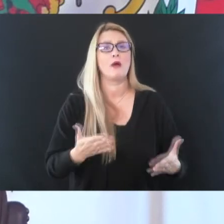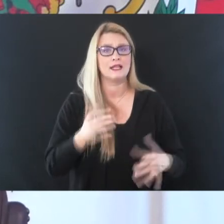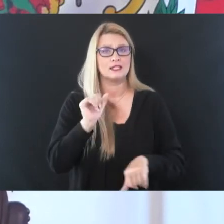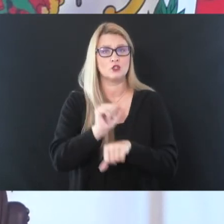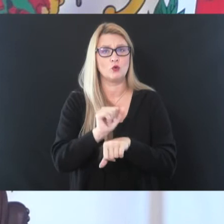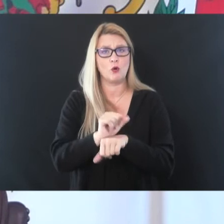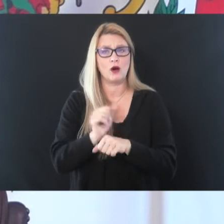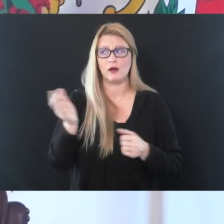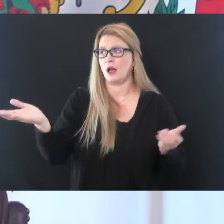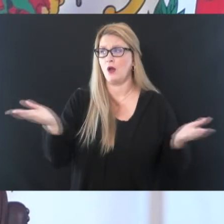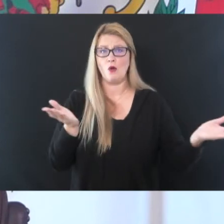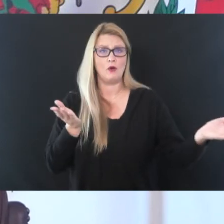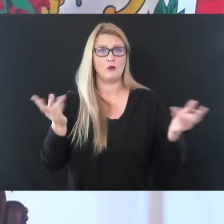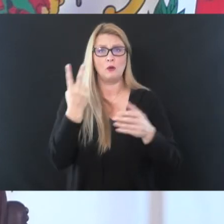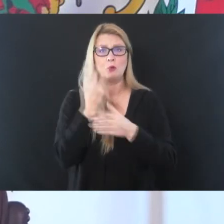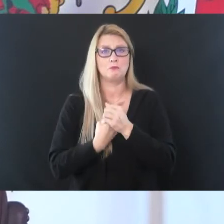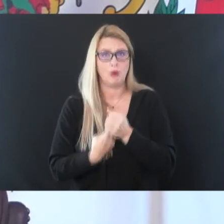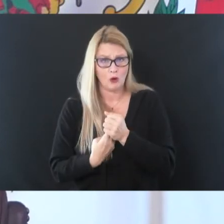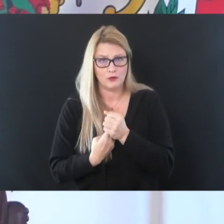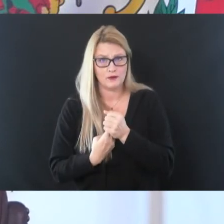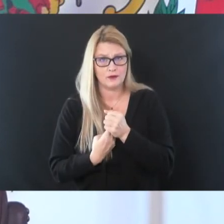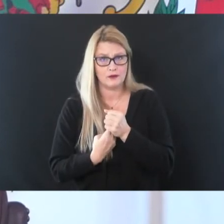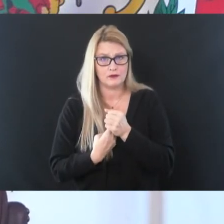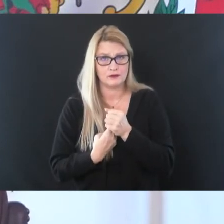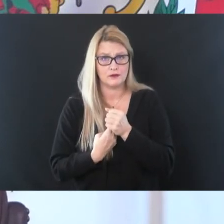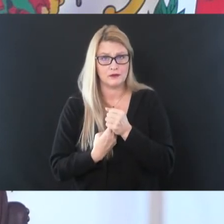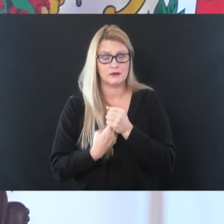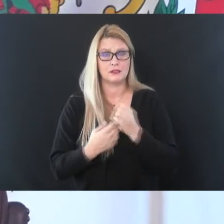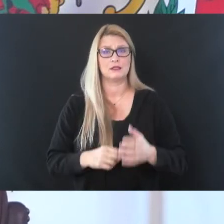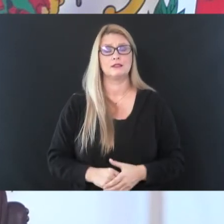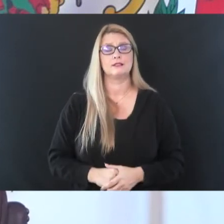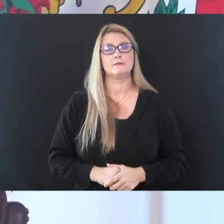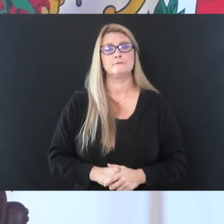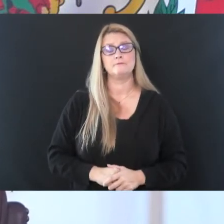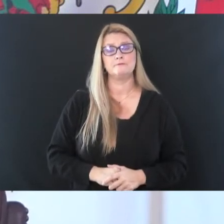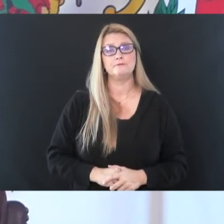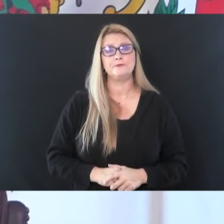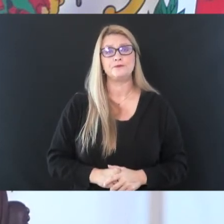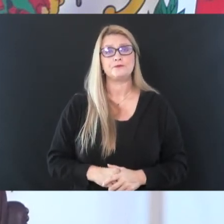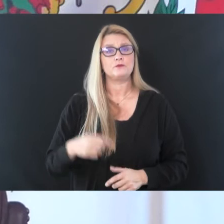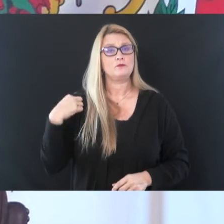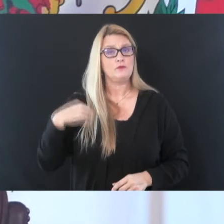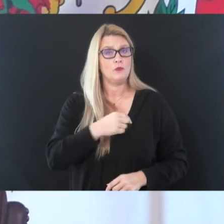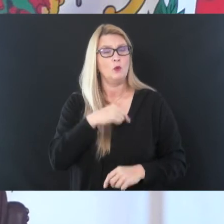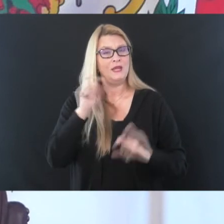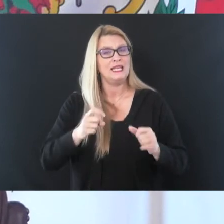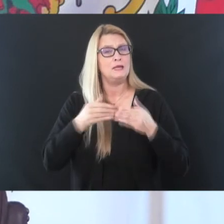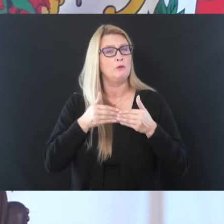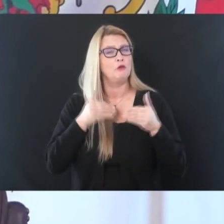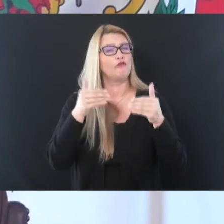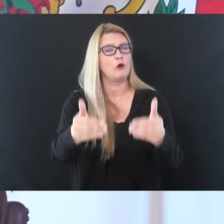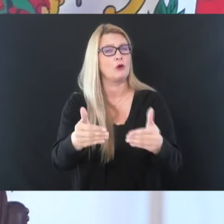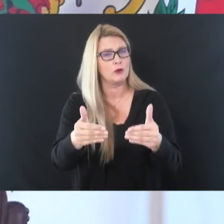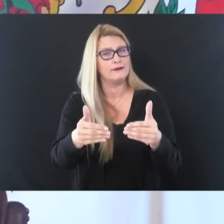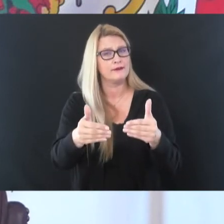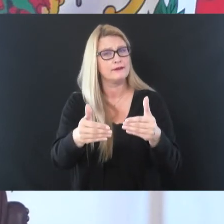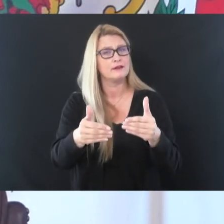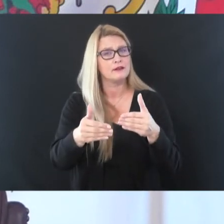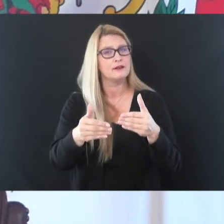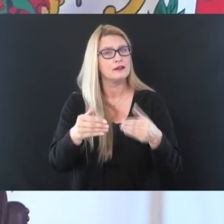as much as we would be willing to work with the old. You know, we need to go forward.